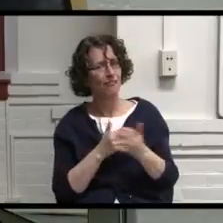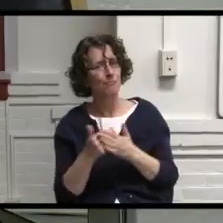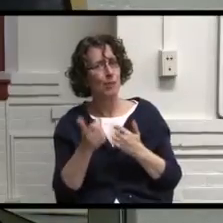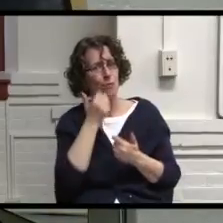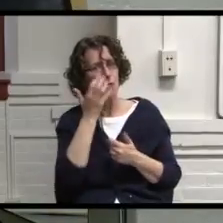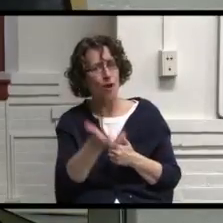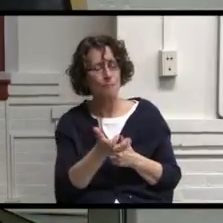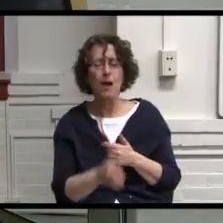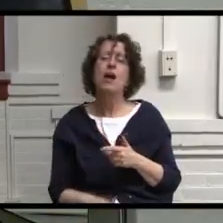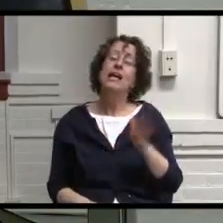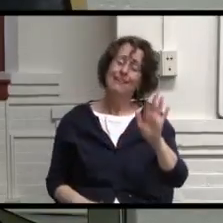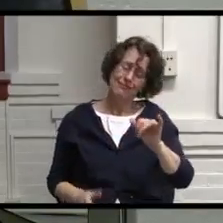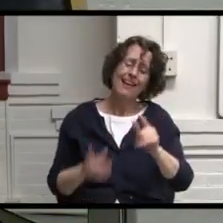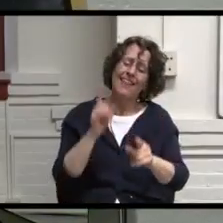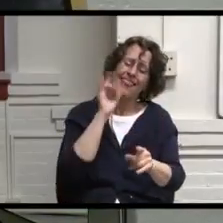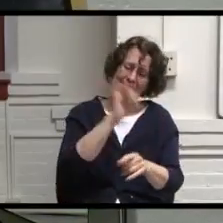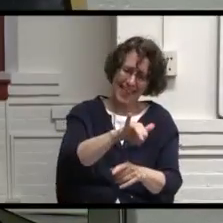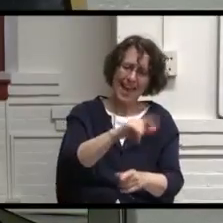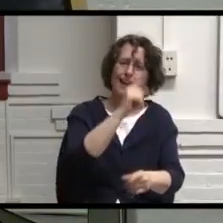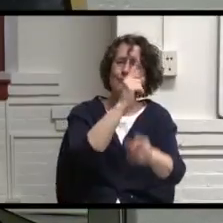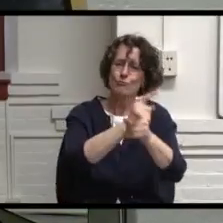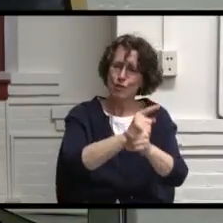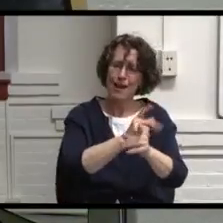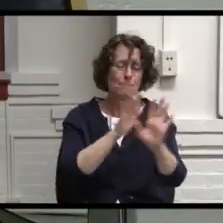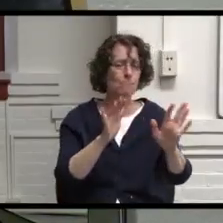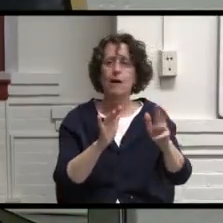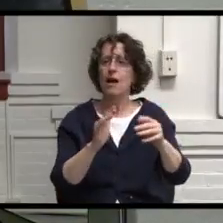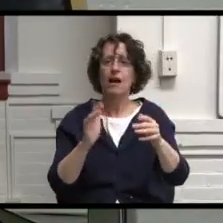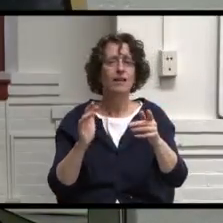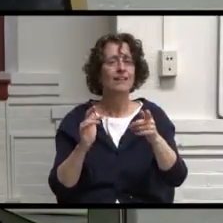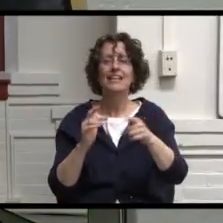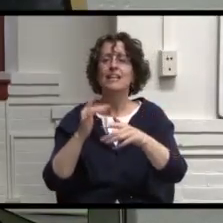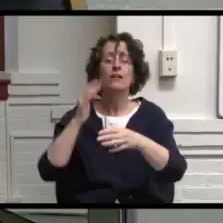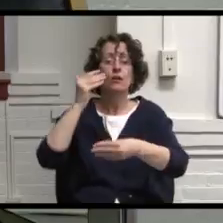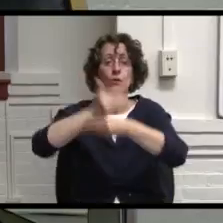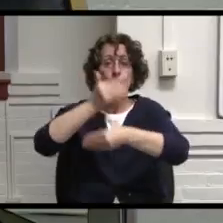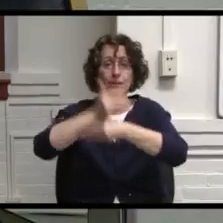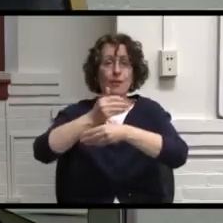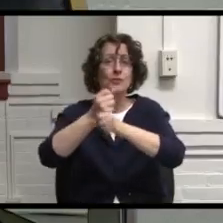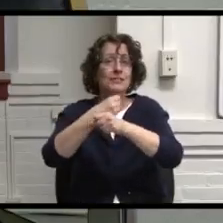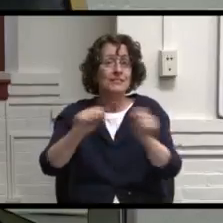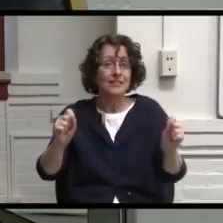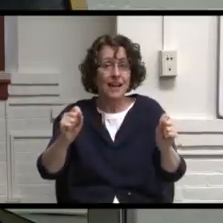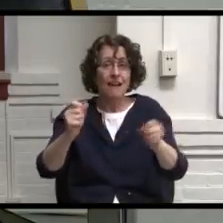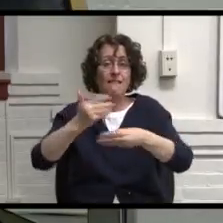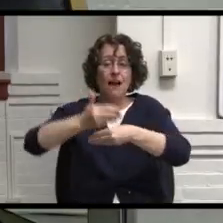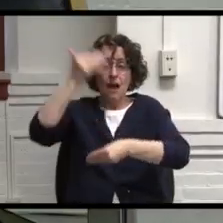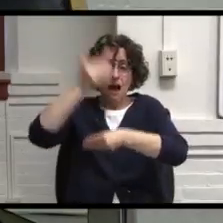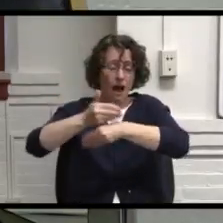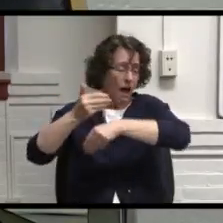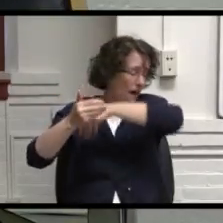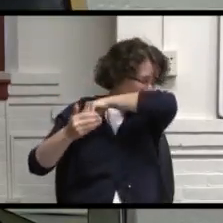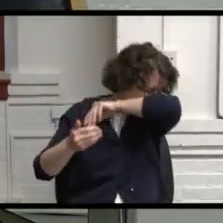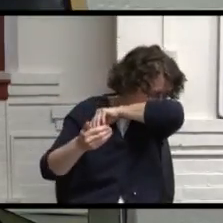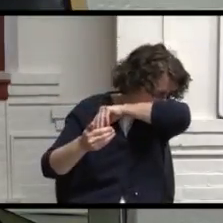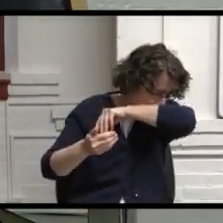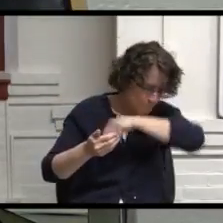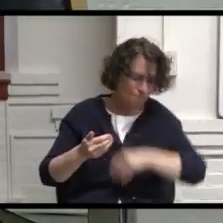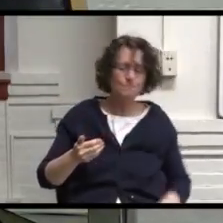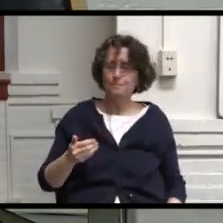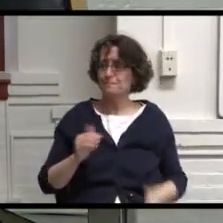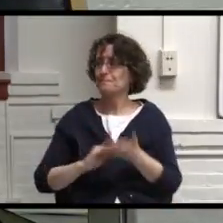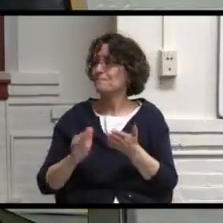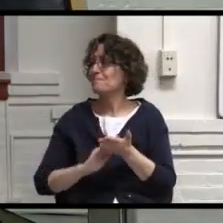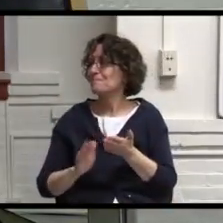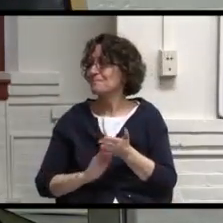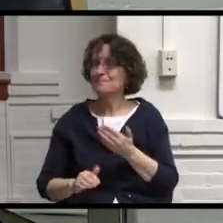beyond the comfort level, the fact of having functioning, safe windows that we can use. I put them up with a finger, down with a finger